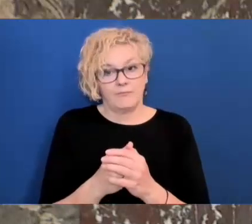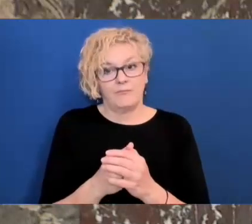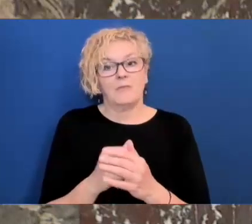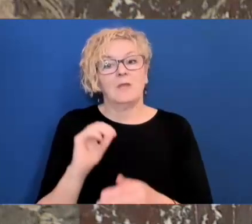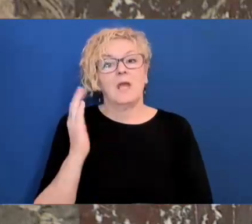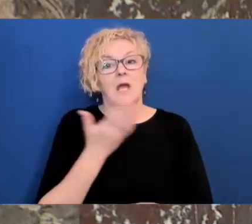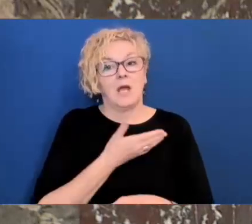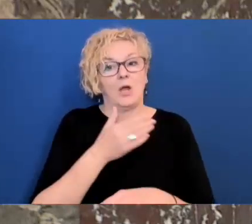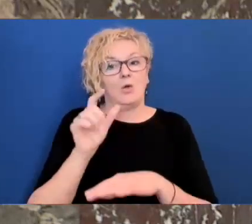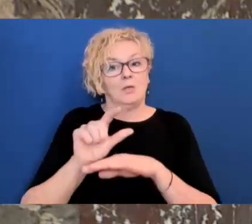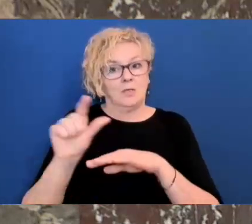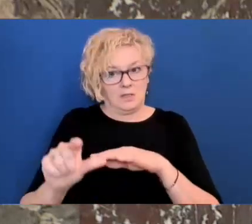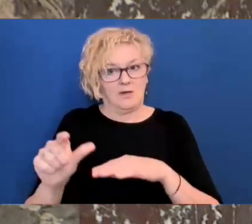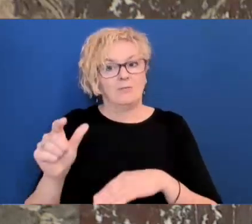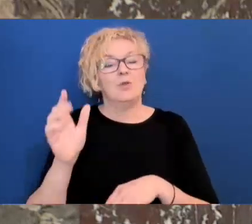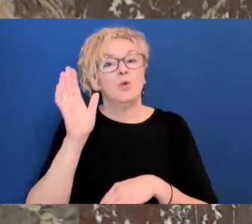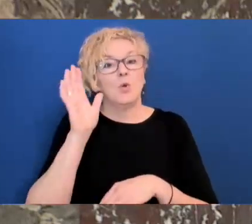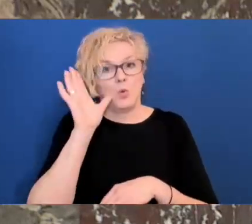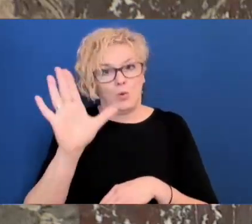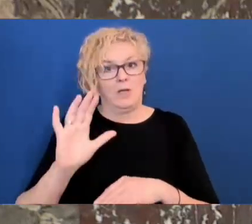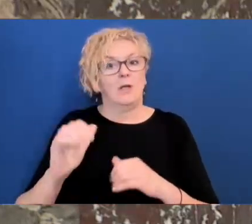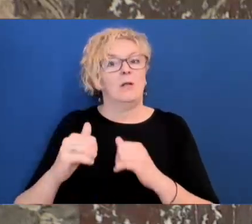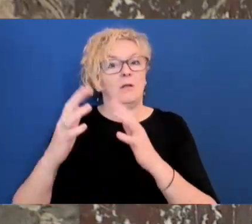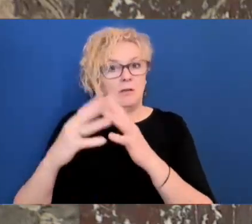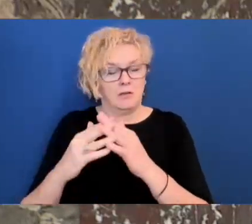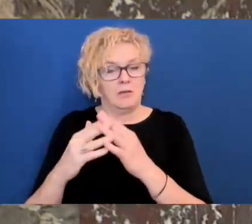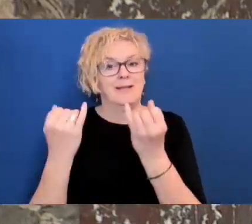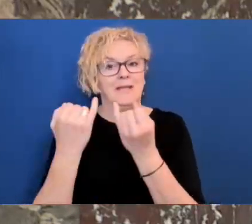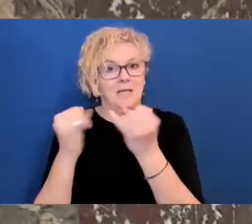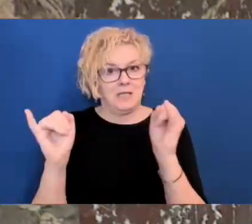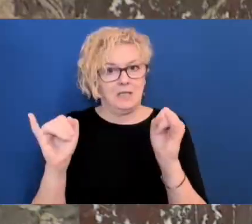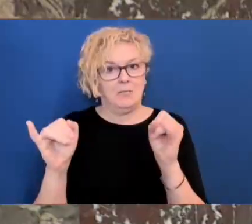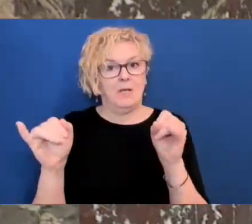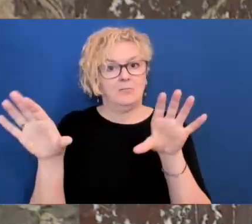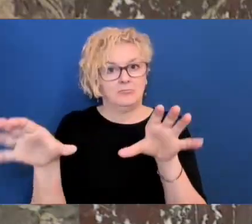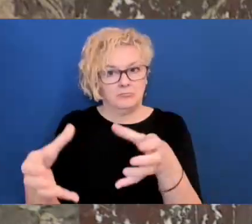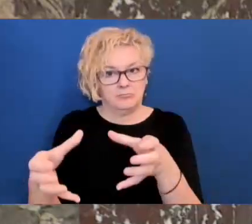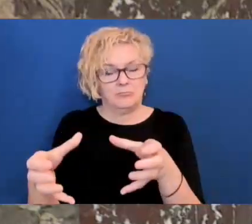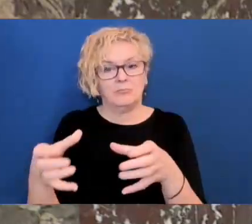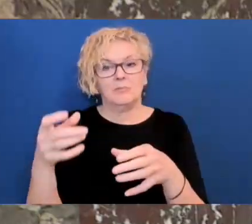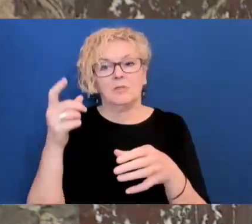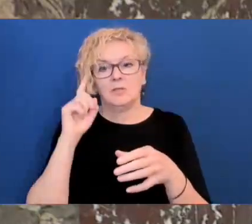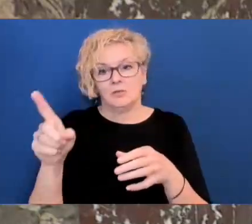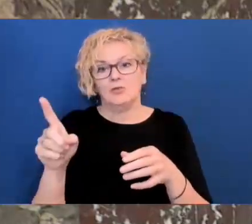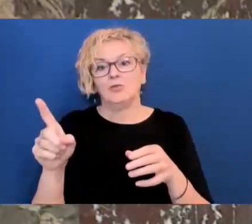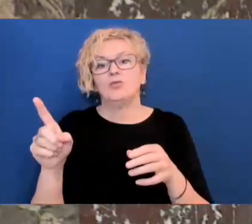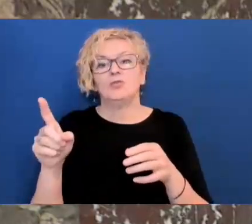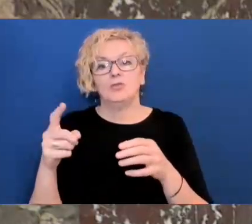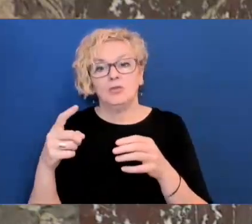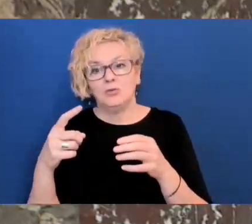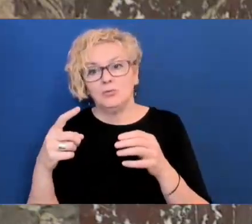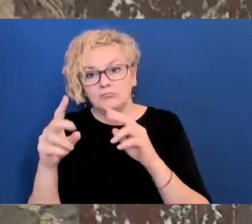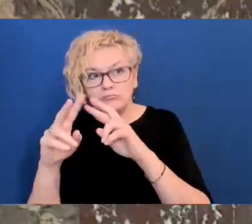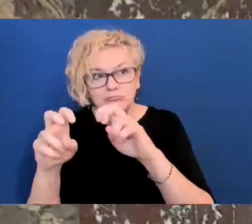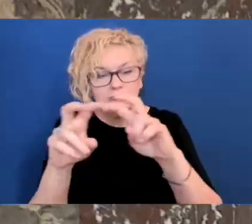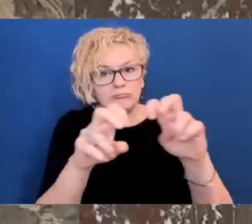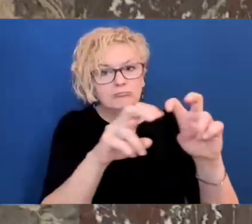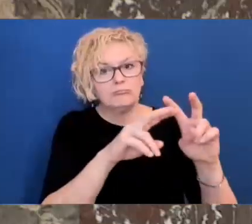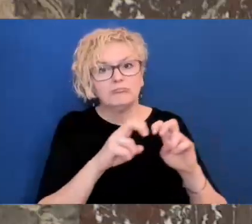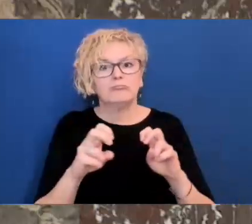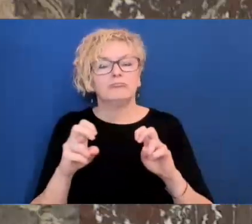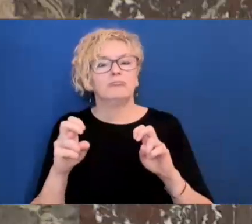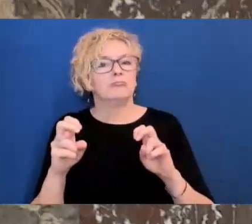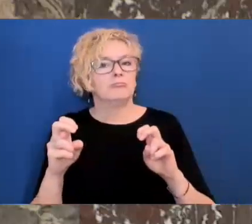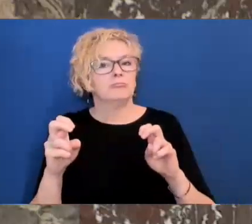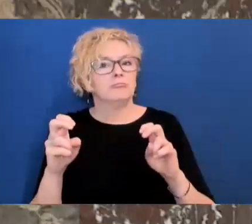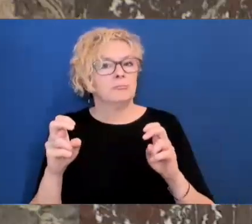quickly to review best practice from other jurisdictions, because we know there are other community organizations that are planning on holding events this summer that are asking, should we